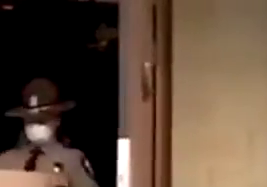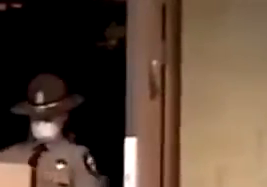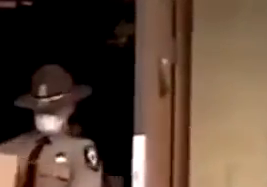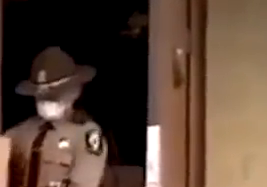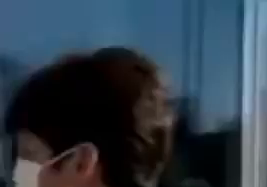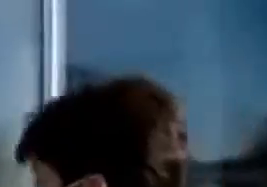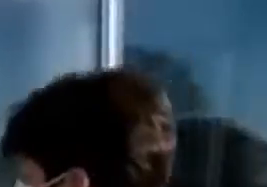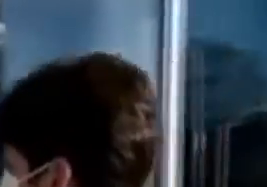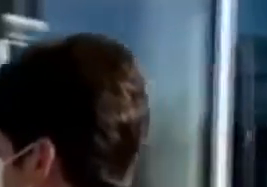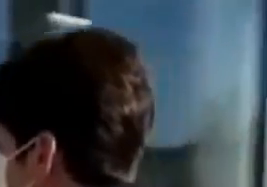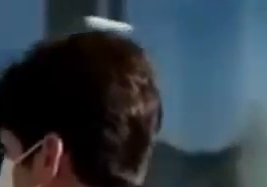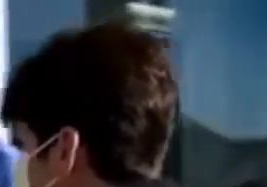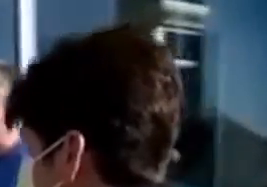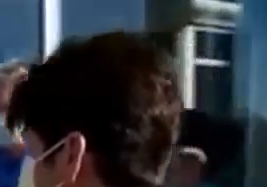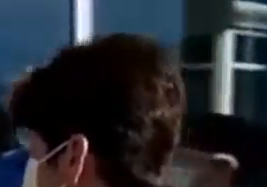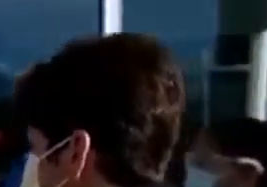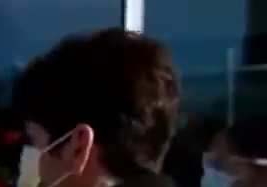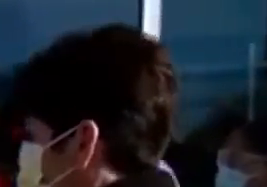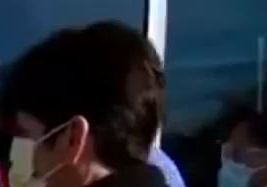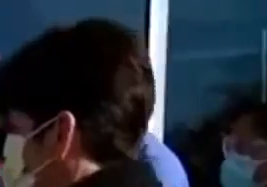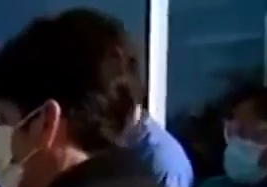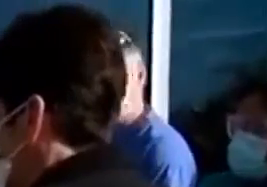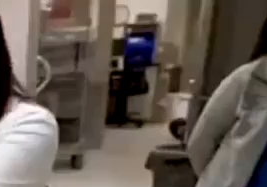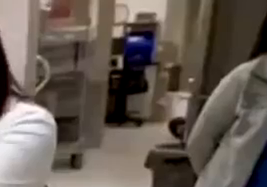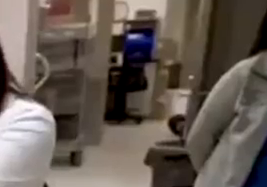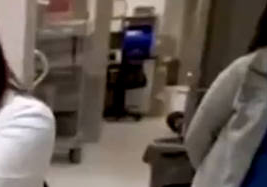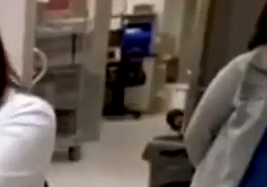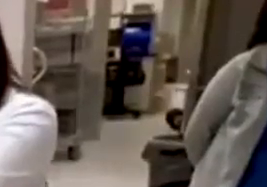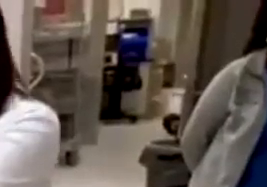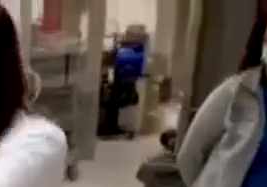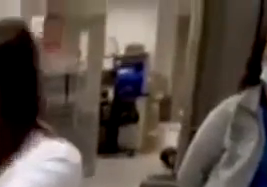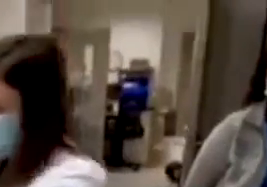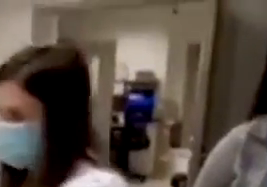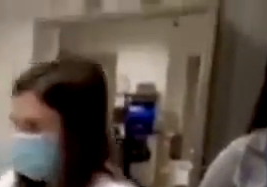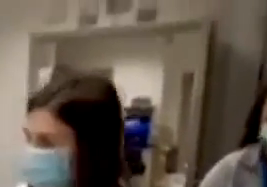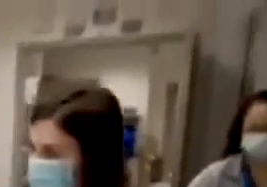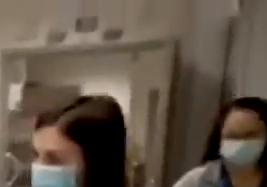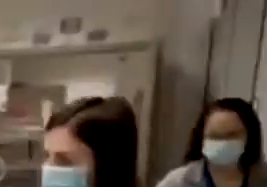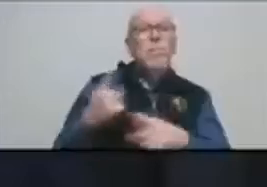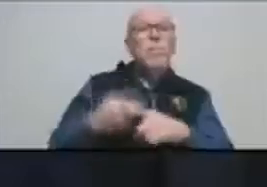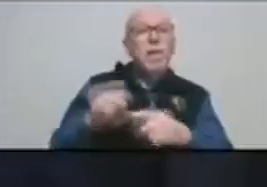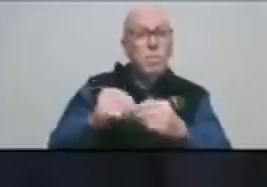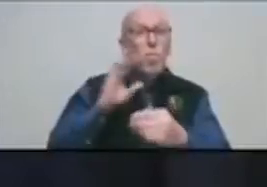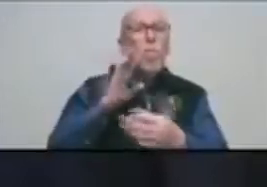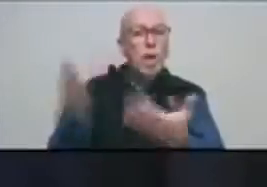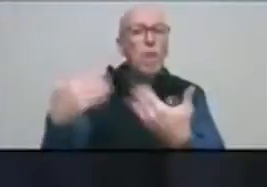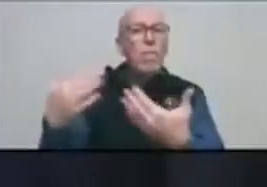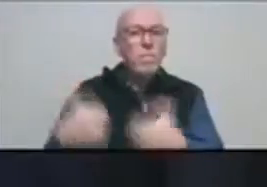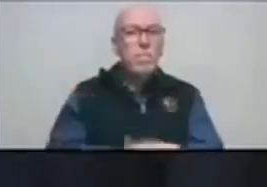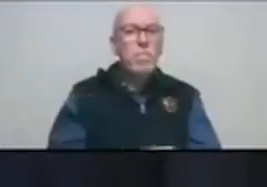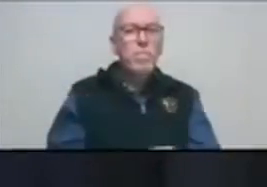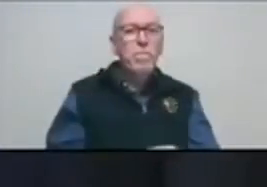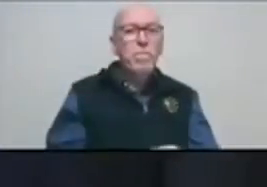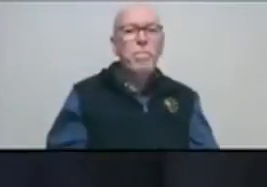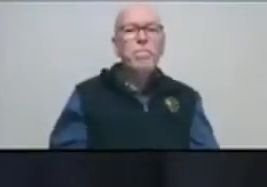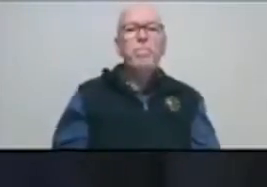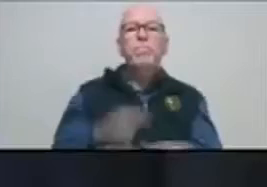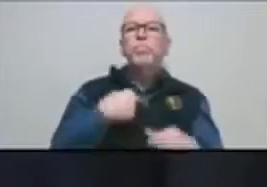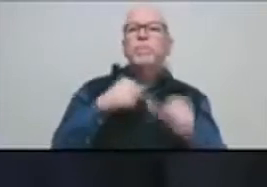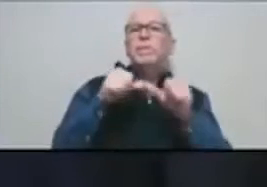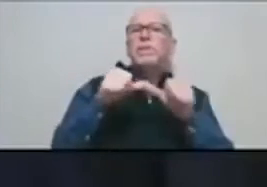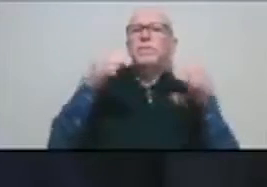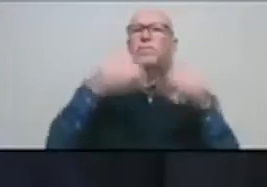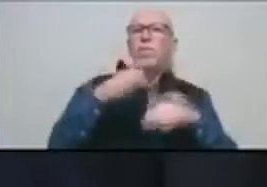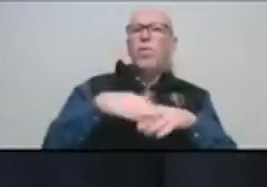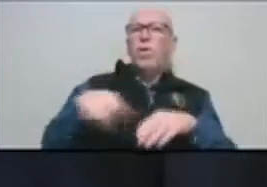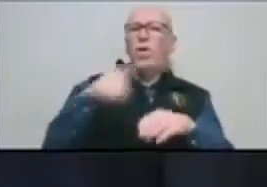year. But officials say vaccines will be picking up once we get past the holidays. We continue to focus our vaccination efforts on our frontline